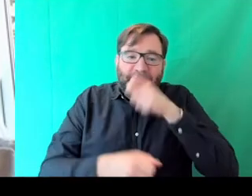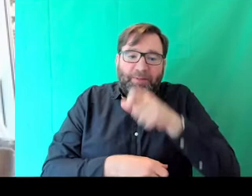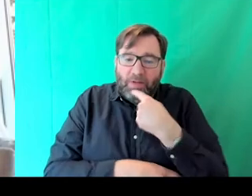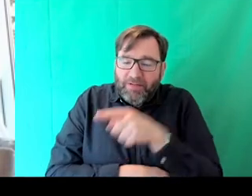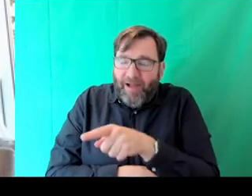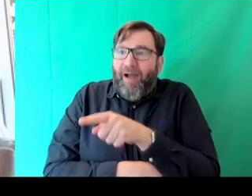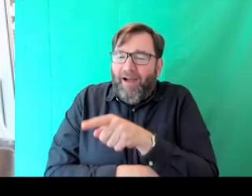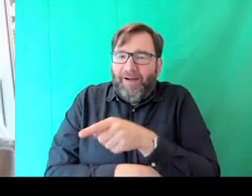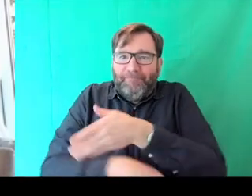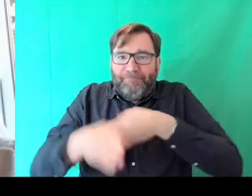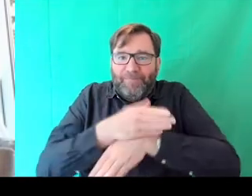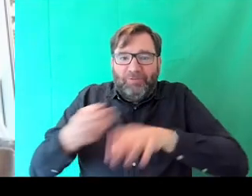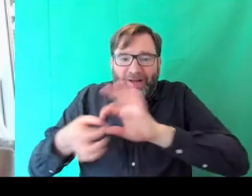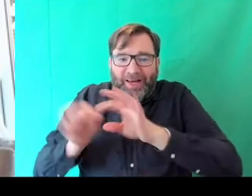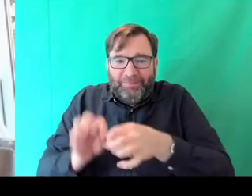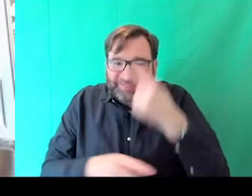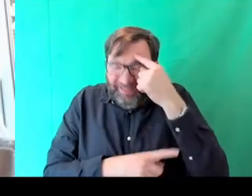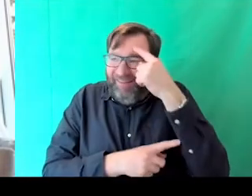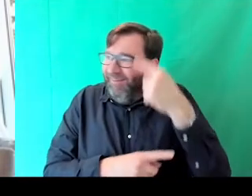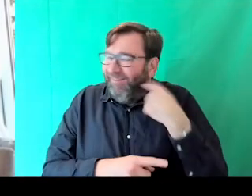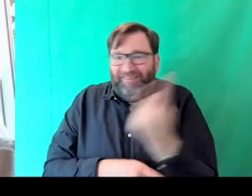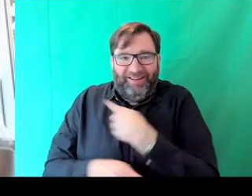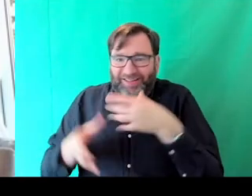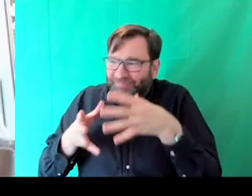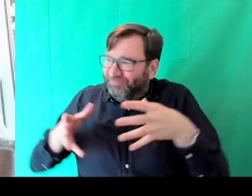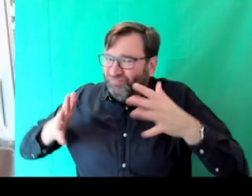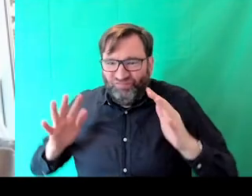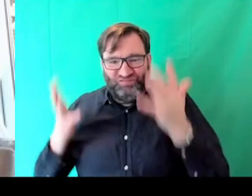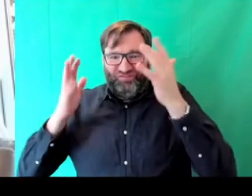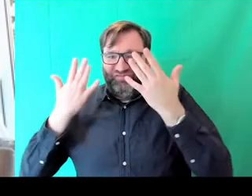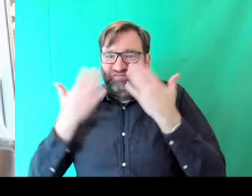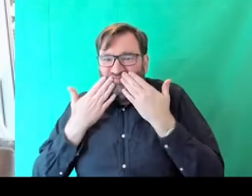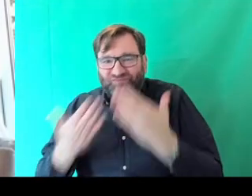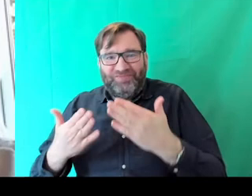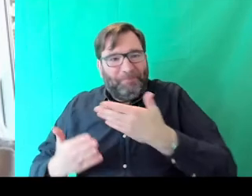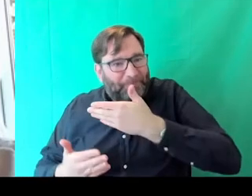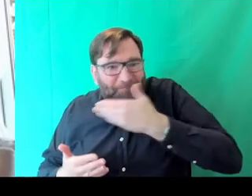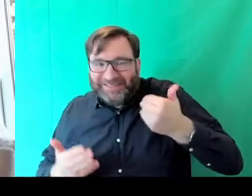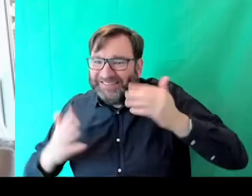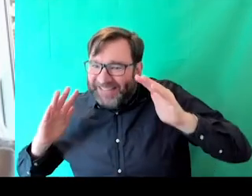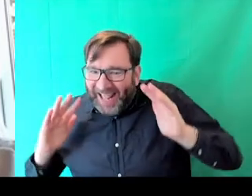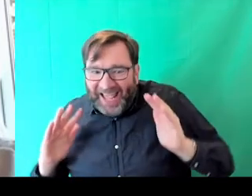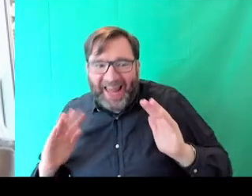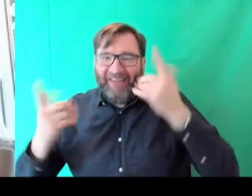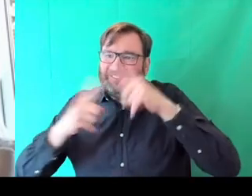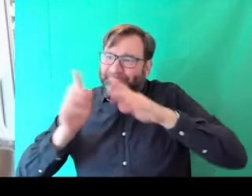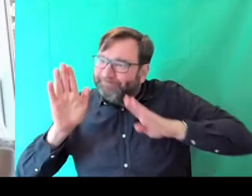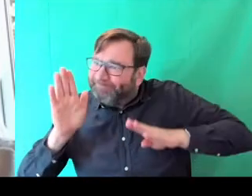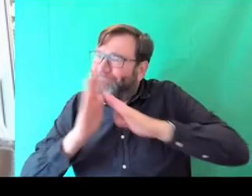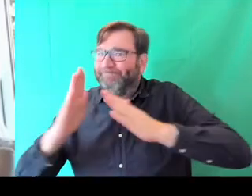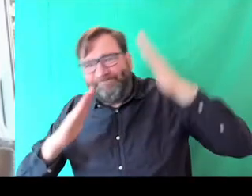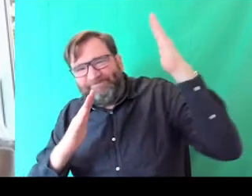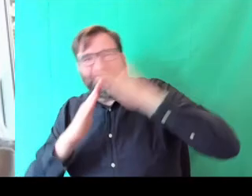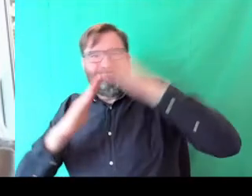don't translate that. They're like, oh, they're fine. They just won a gold medal. What could possibly be wrong? And then the games are over. You know, I